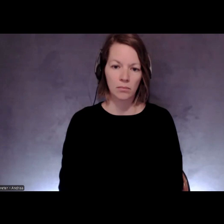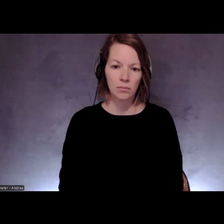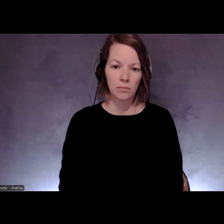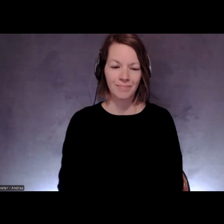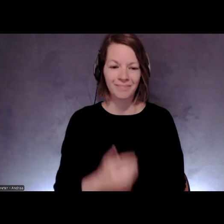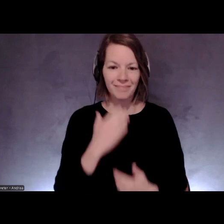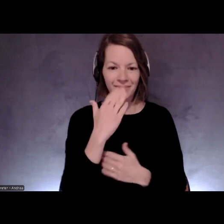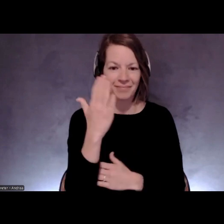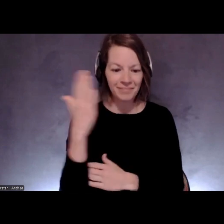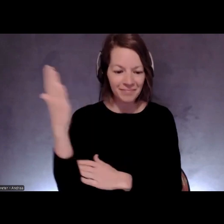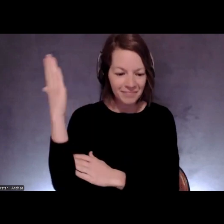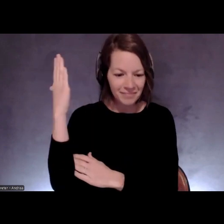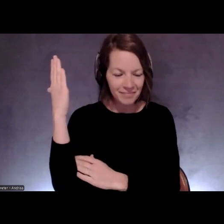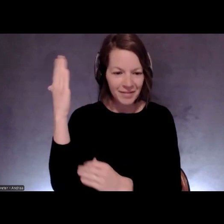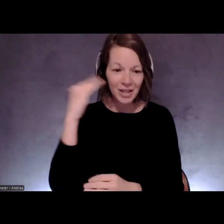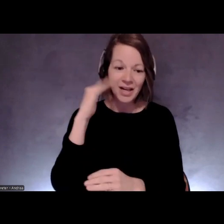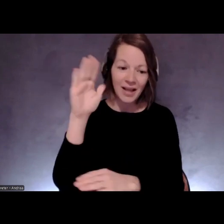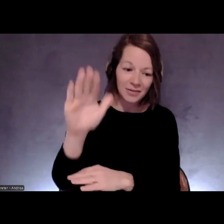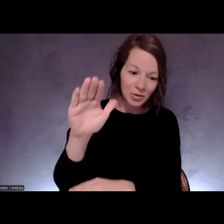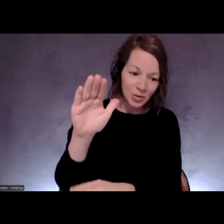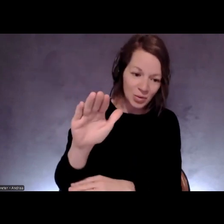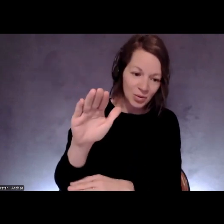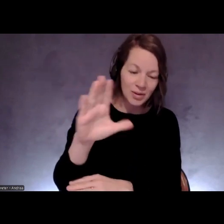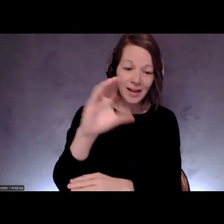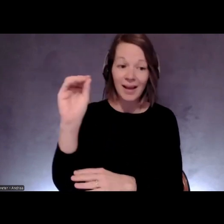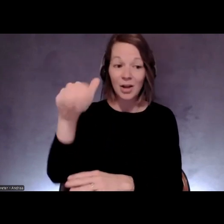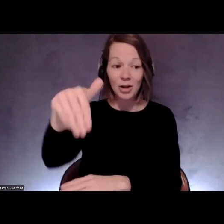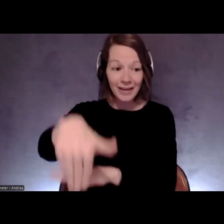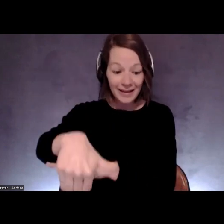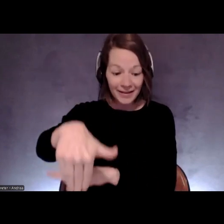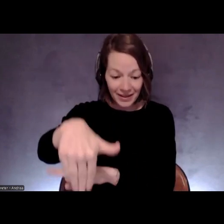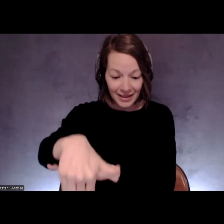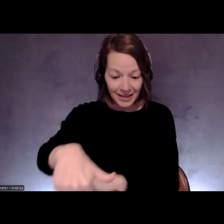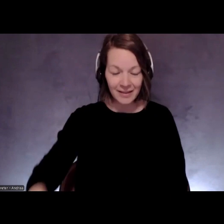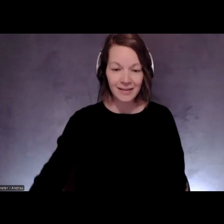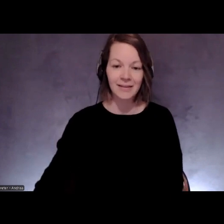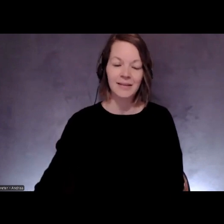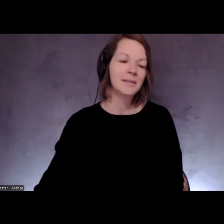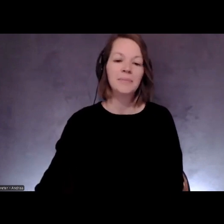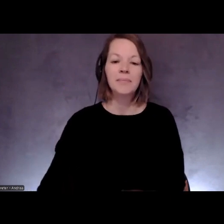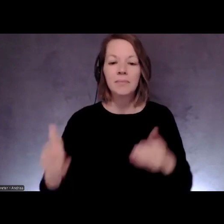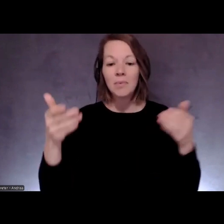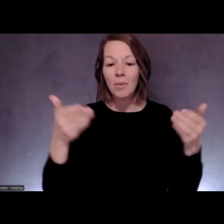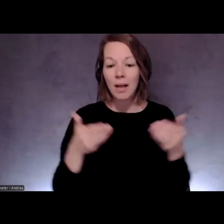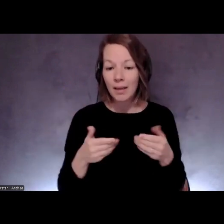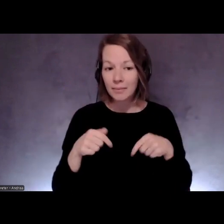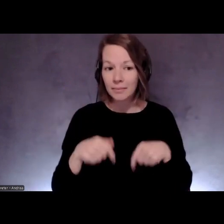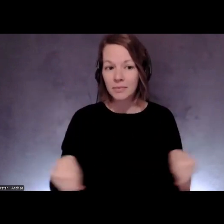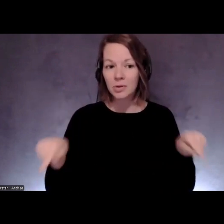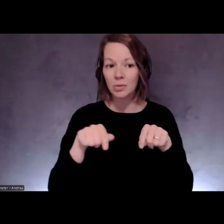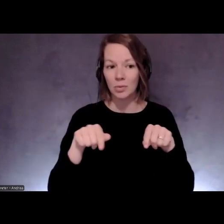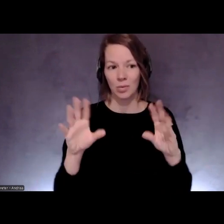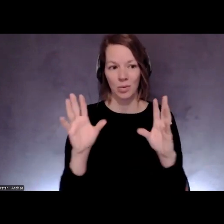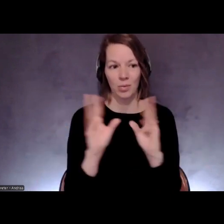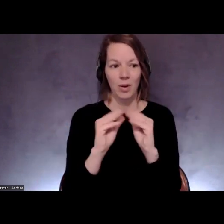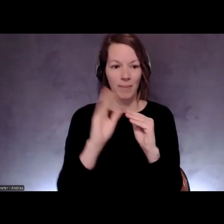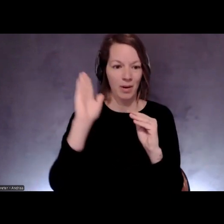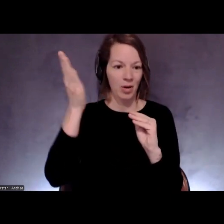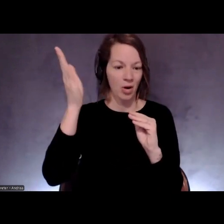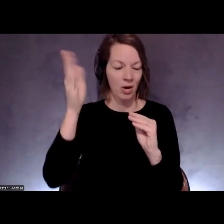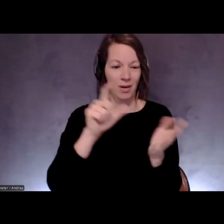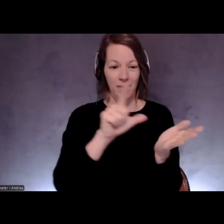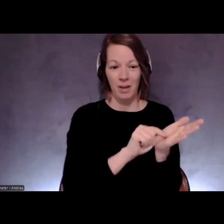Good morning, good afternoon, and good evening. Welcome to the webinar, Publishing